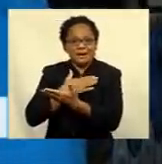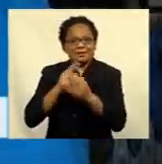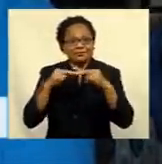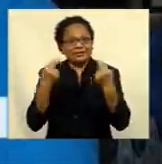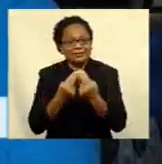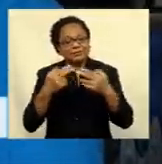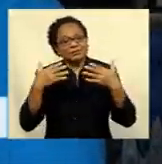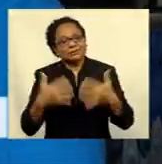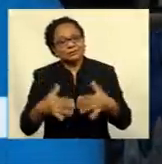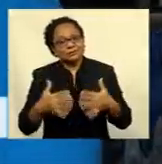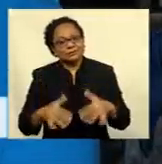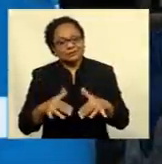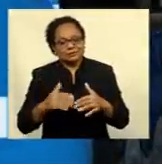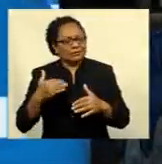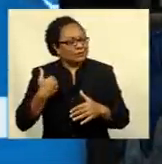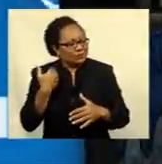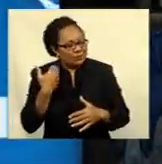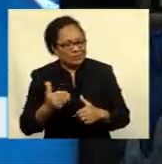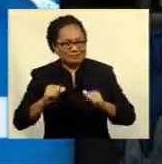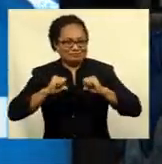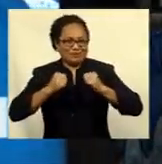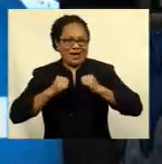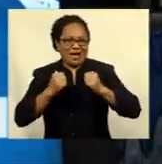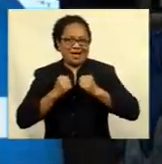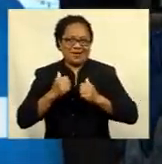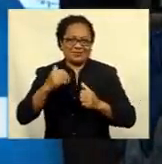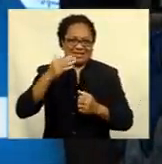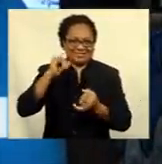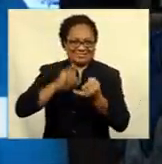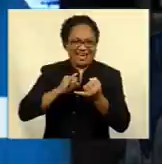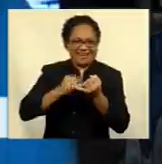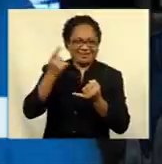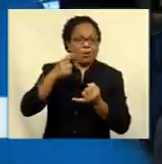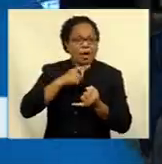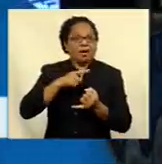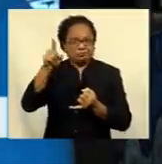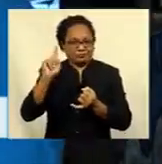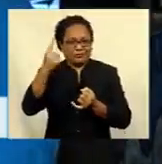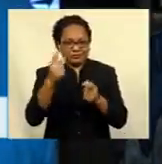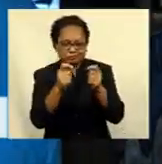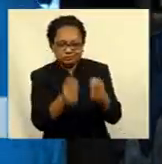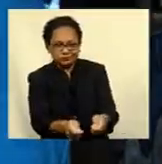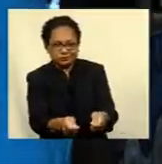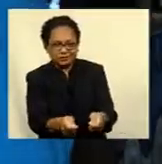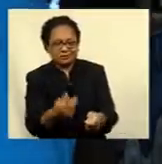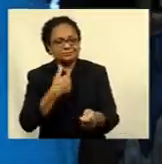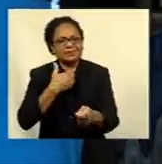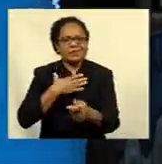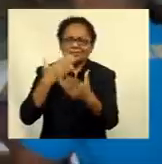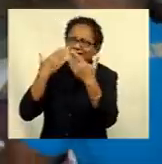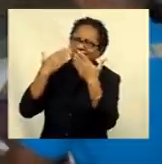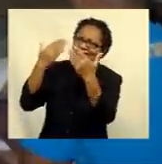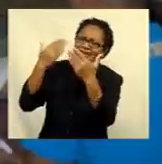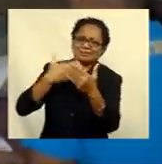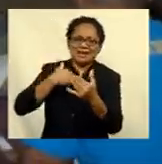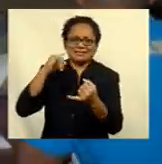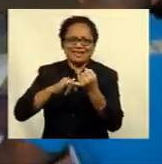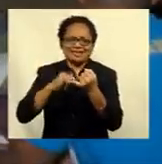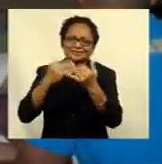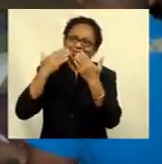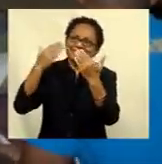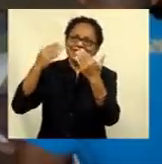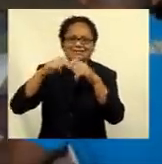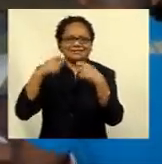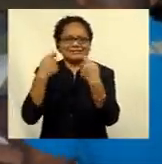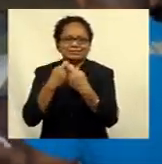Something that the family will always be proud of, especially getting that first crucial try, and I just want to thank my son and the team for a